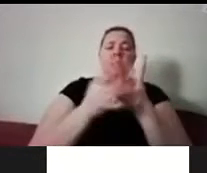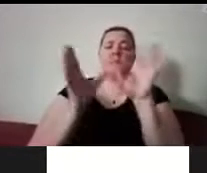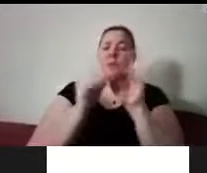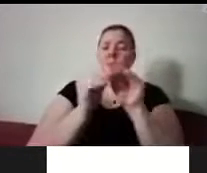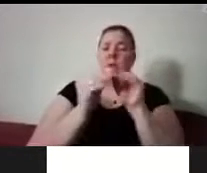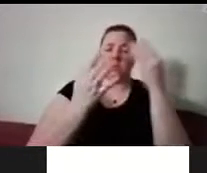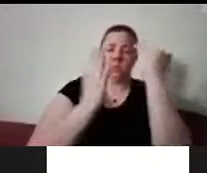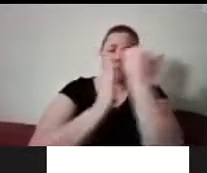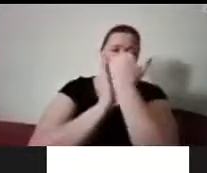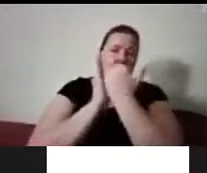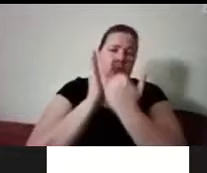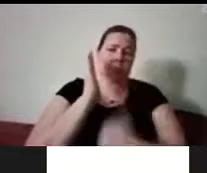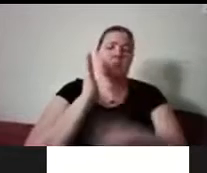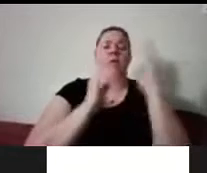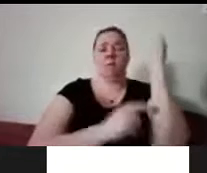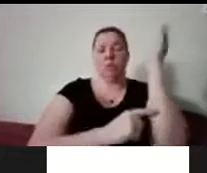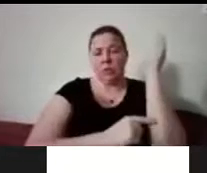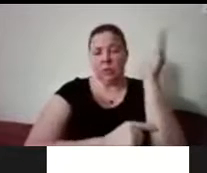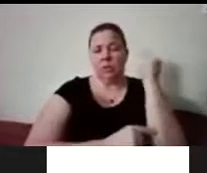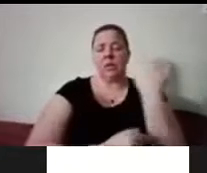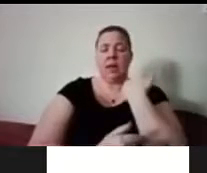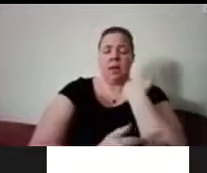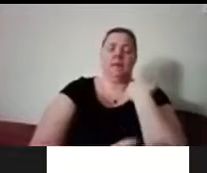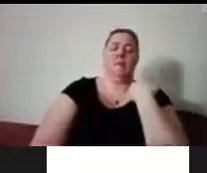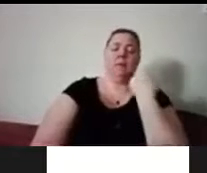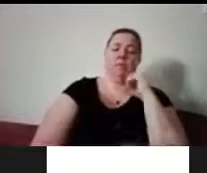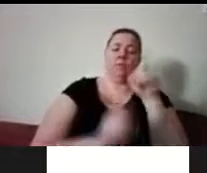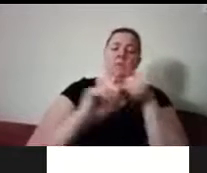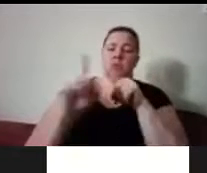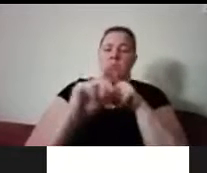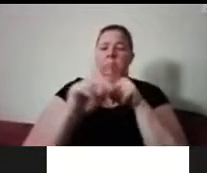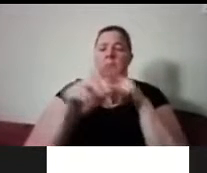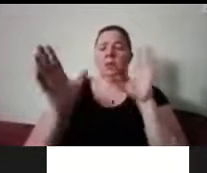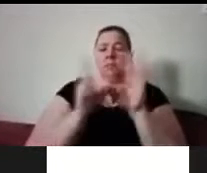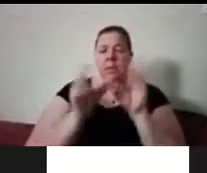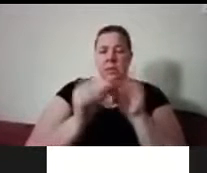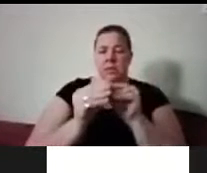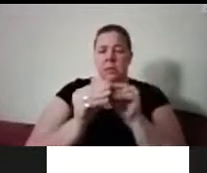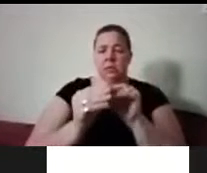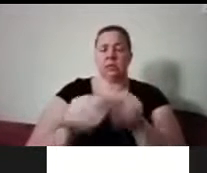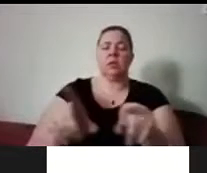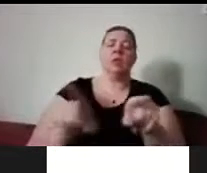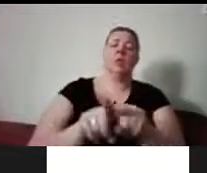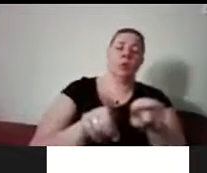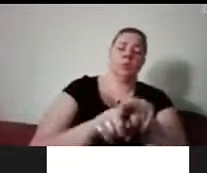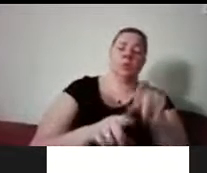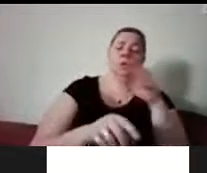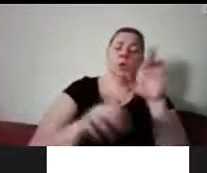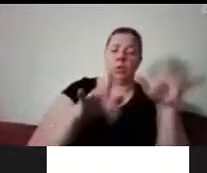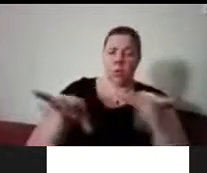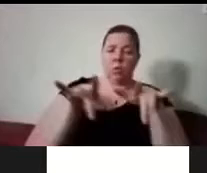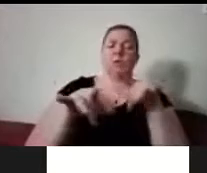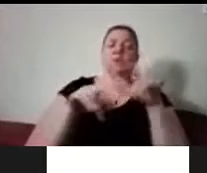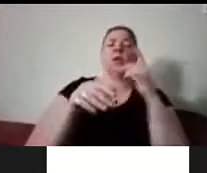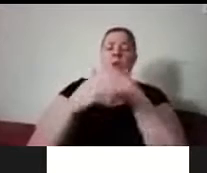all of Charles's presentation links to the different meetings, as well as the recordings go under